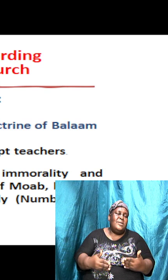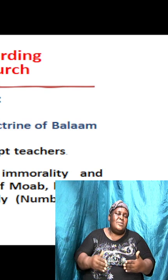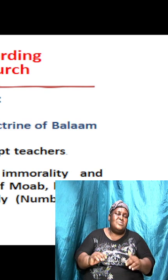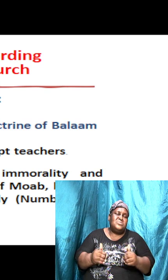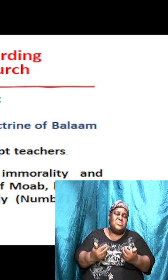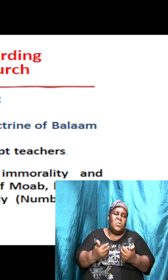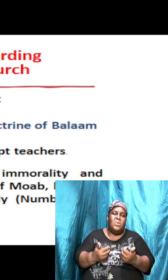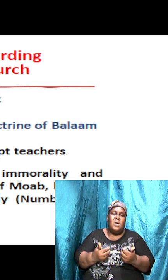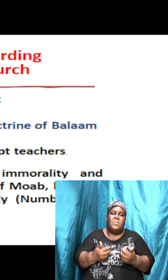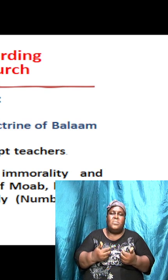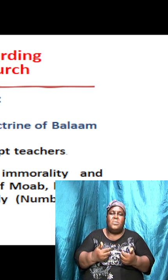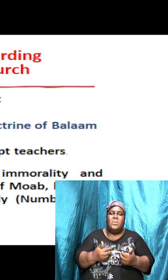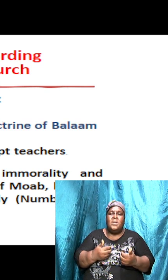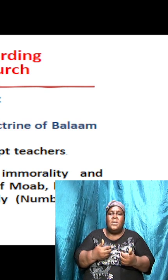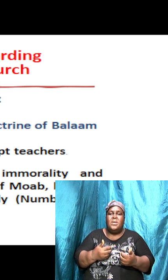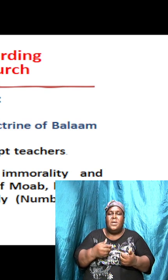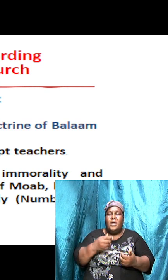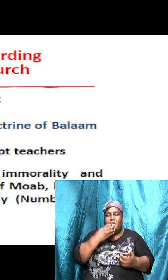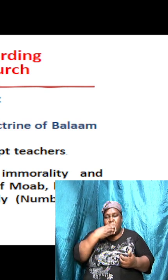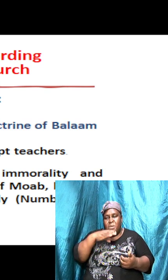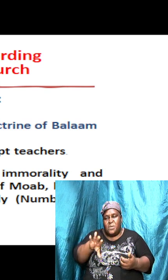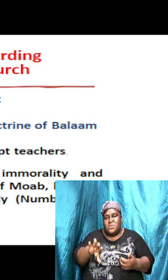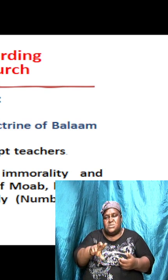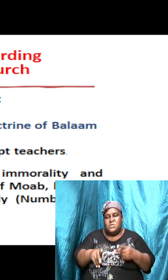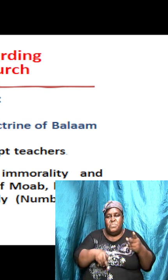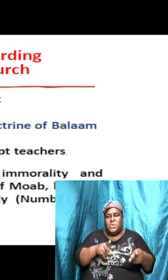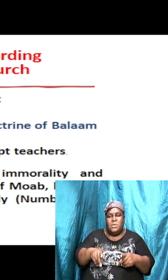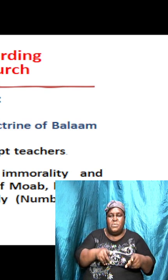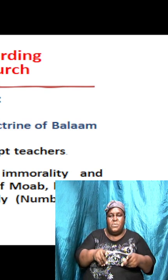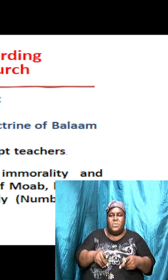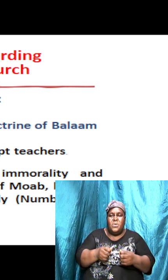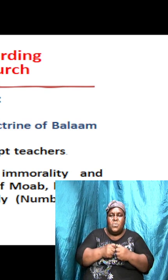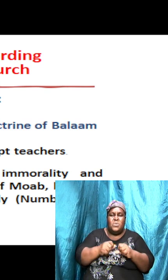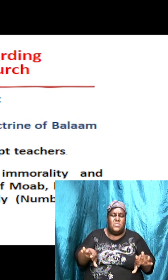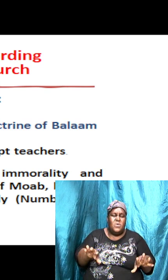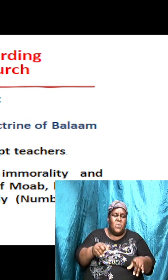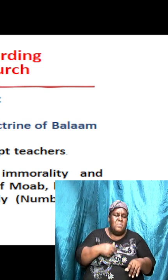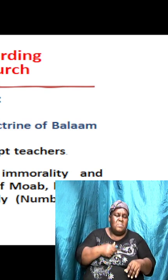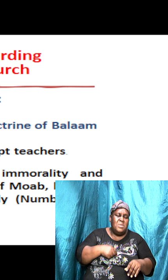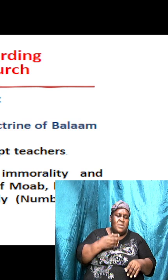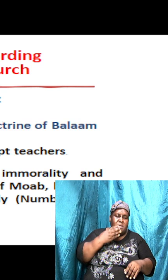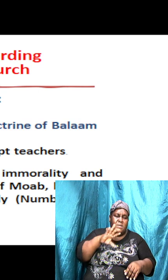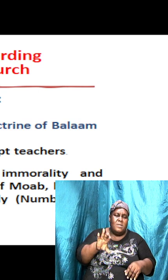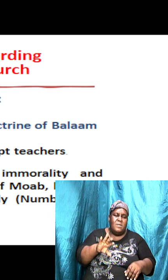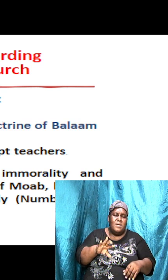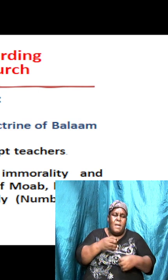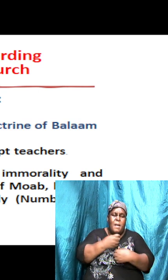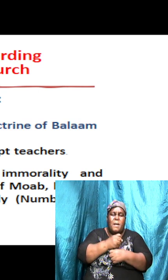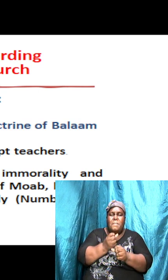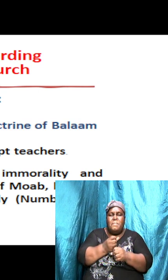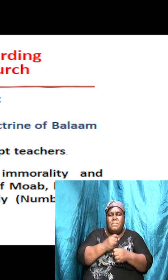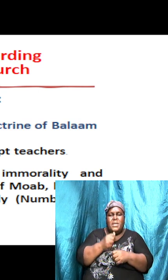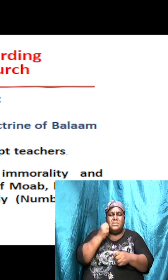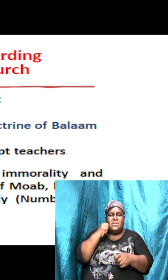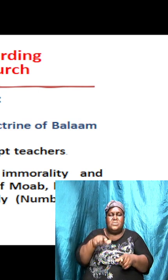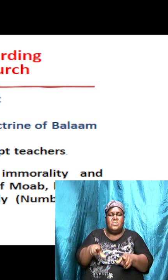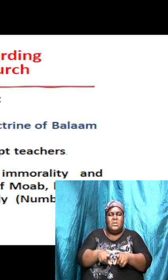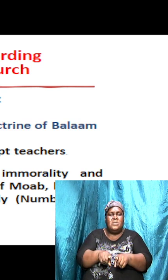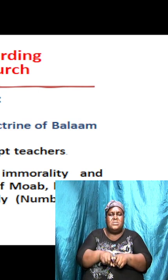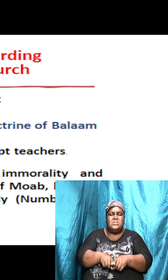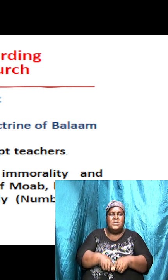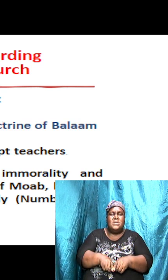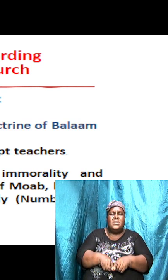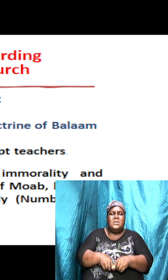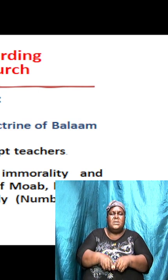these people to curse without me having to curse them. We're going to cause the daughters of Moab and the daughters of